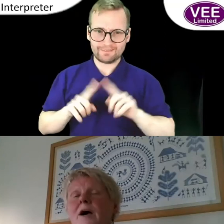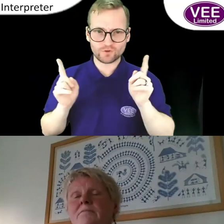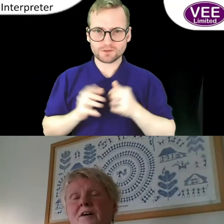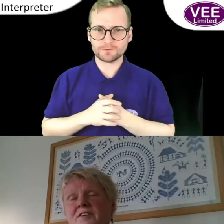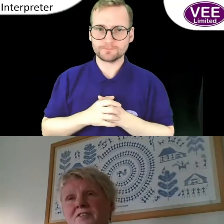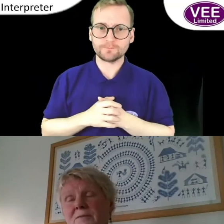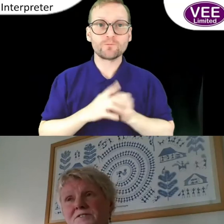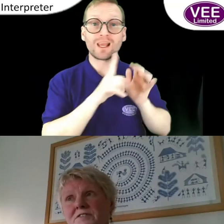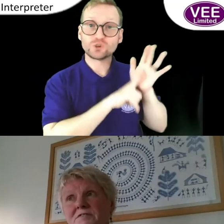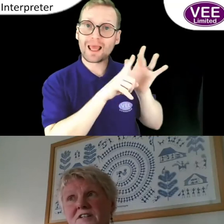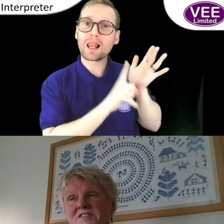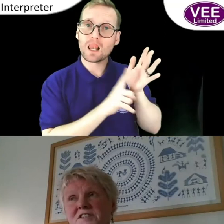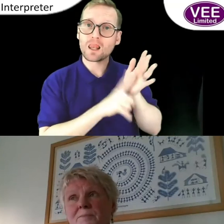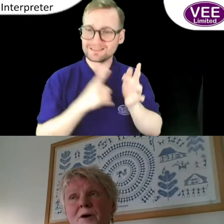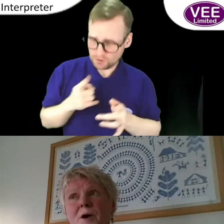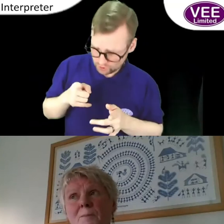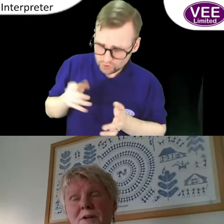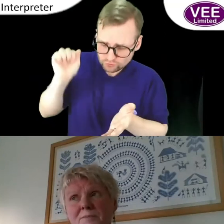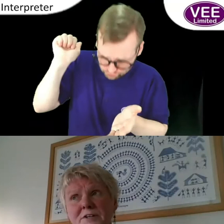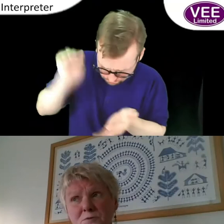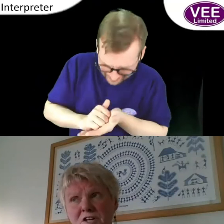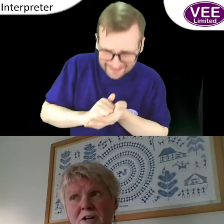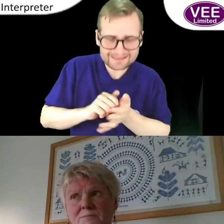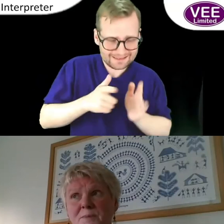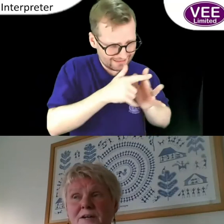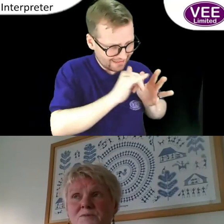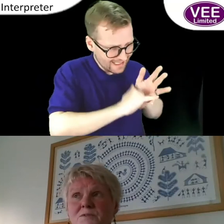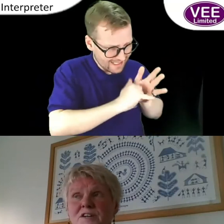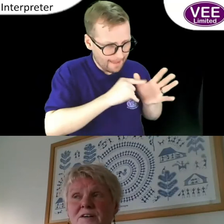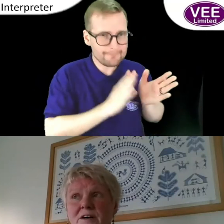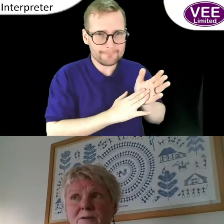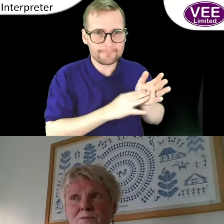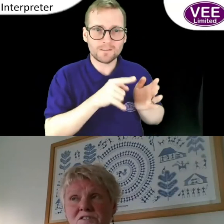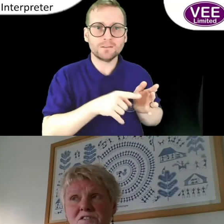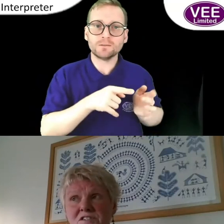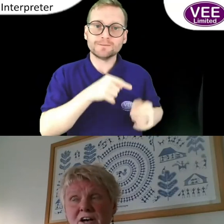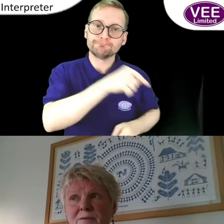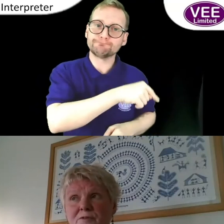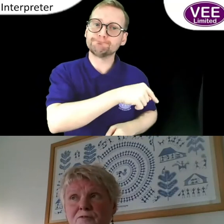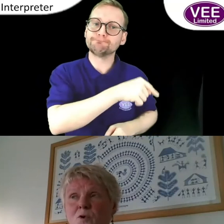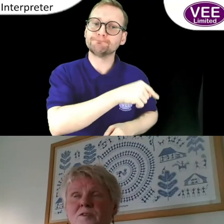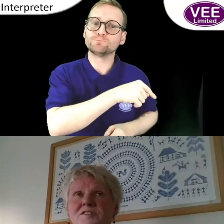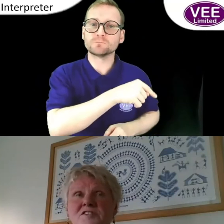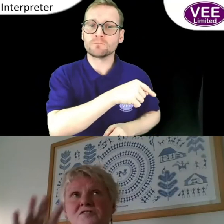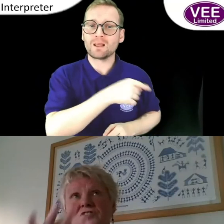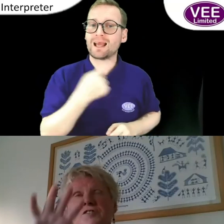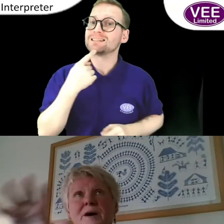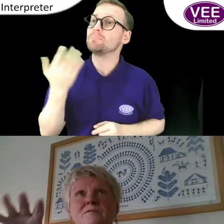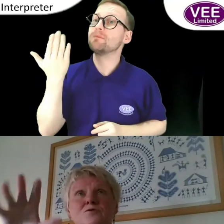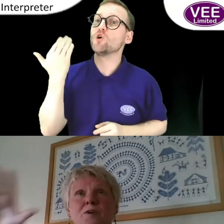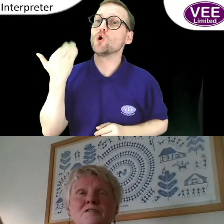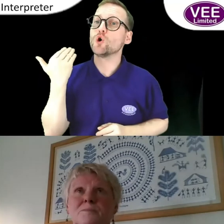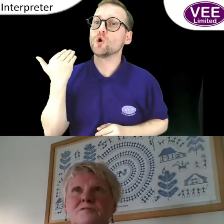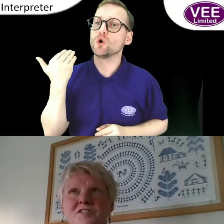No, I think you're absolutely right, Issam. But it also comes back to what I was saying before. This isn't just